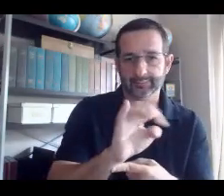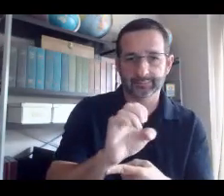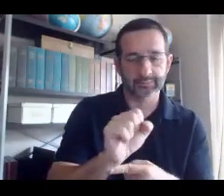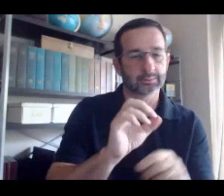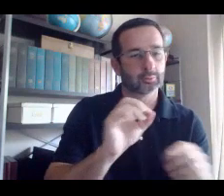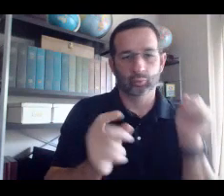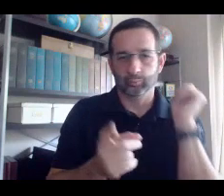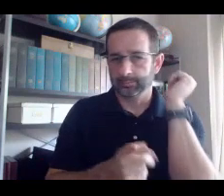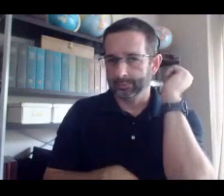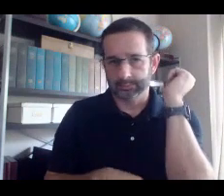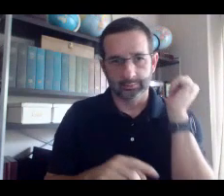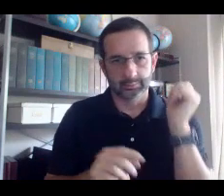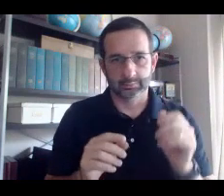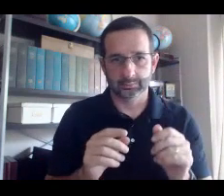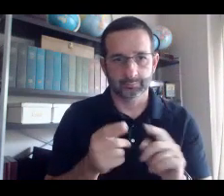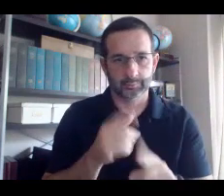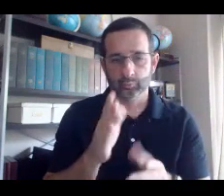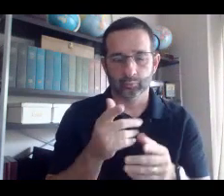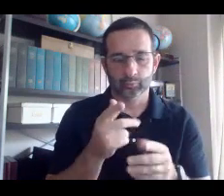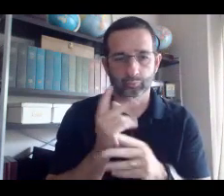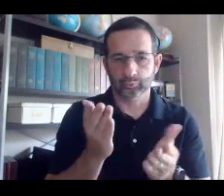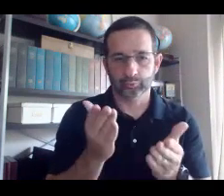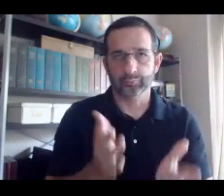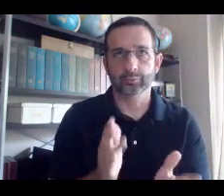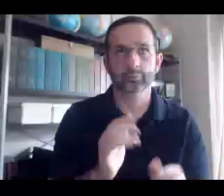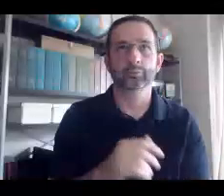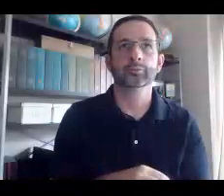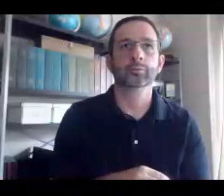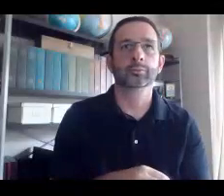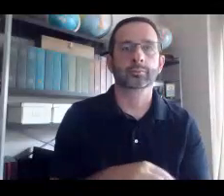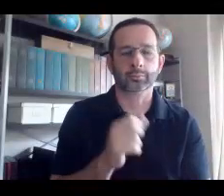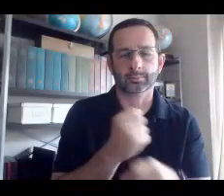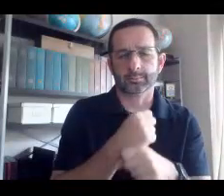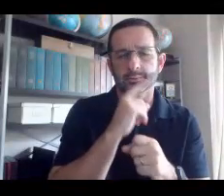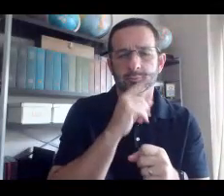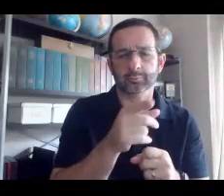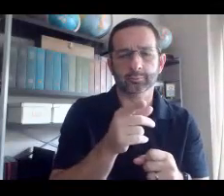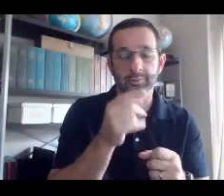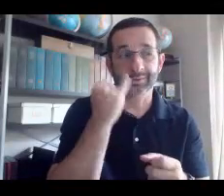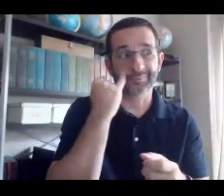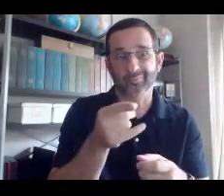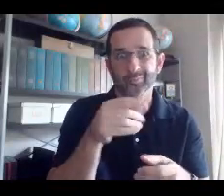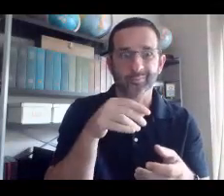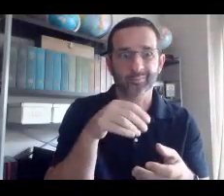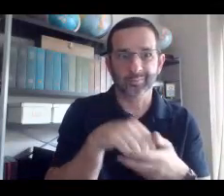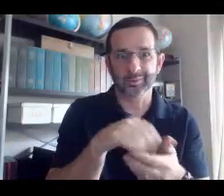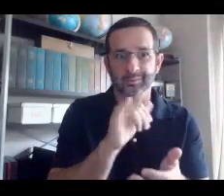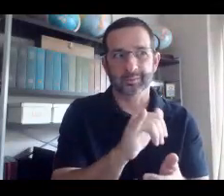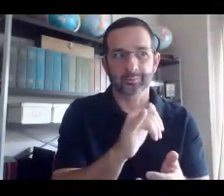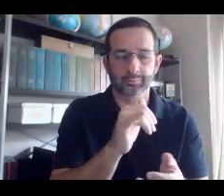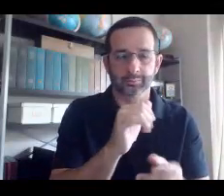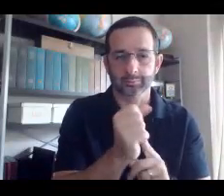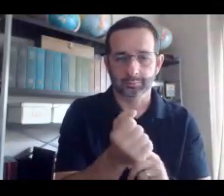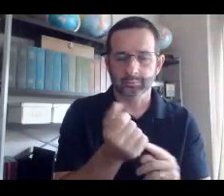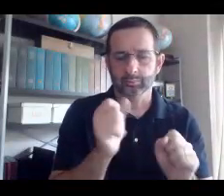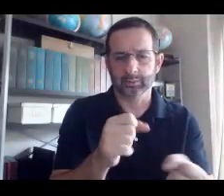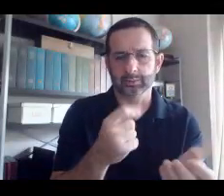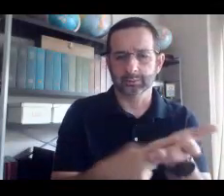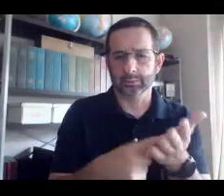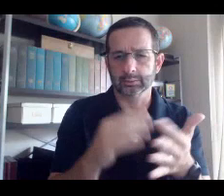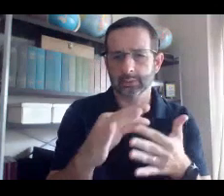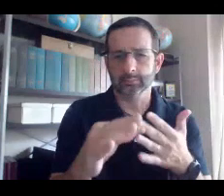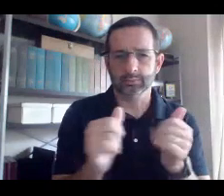standing means there are no late fees that have been assessed nor penalties that have been assessed to your loan. So if